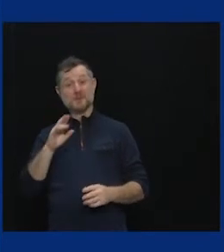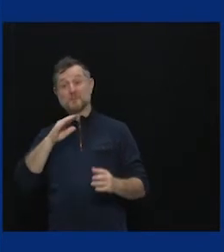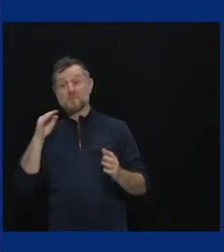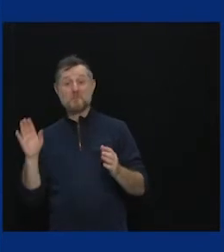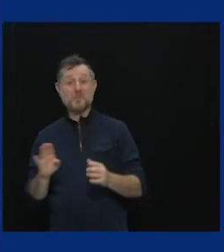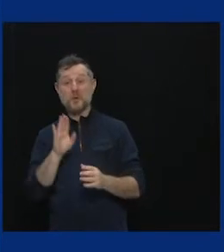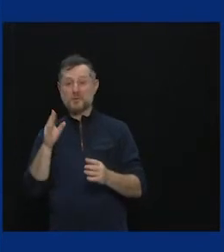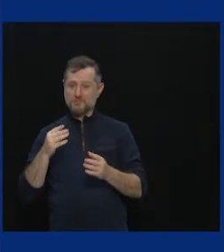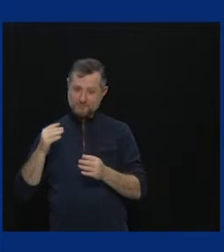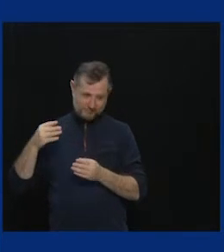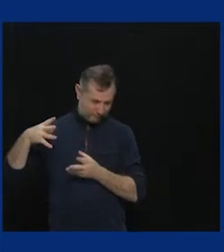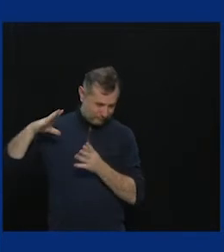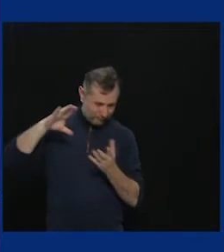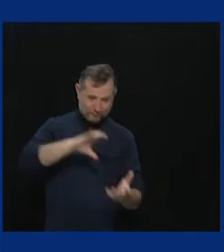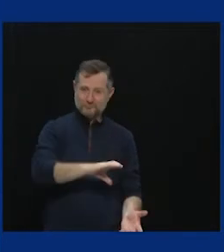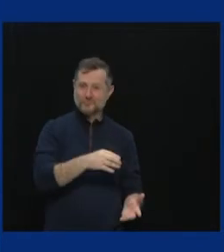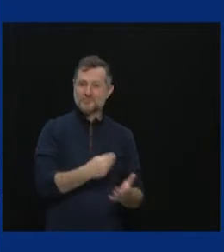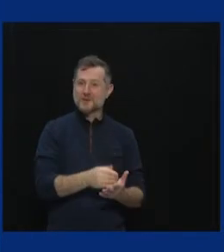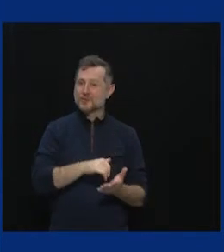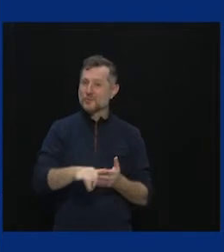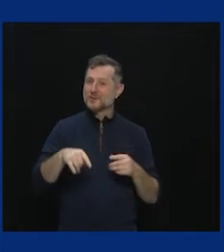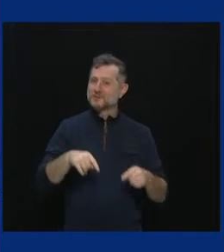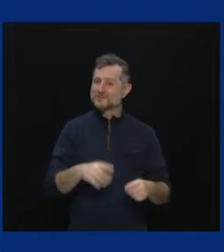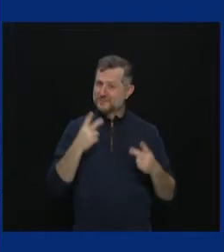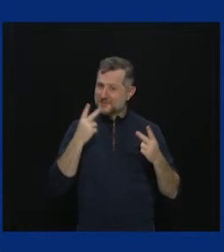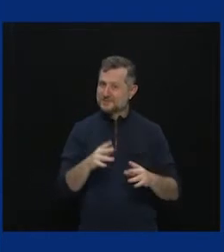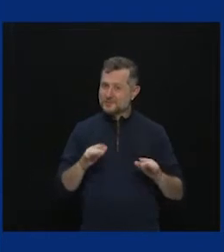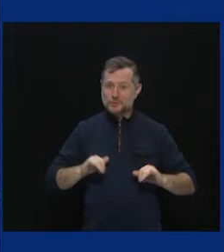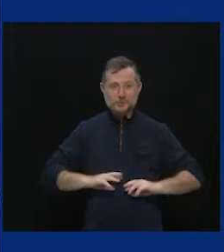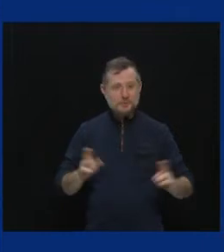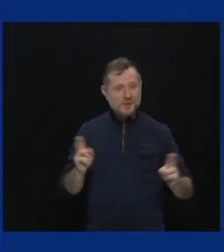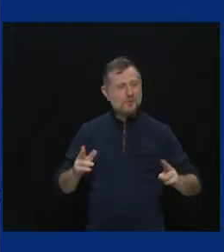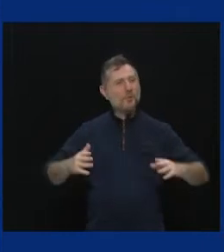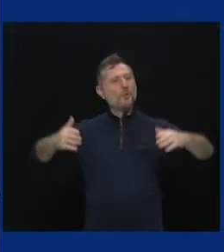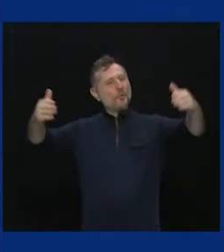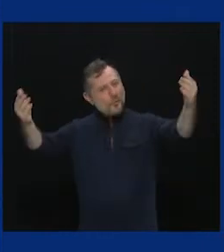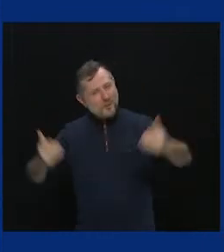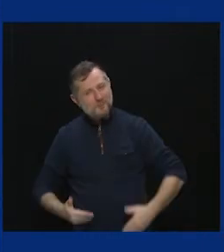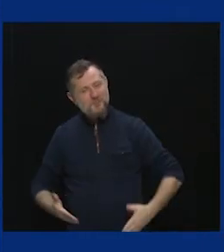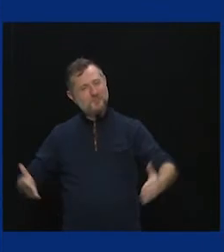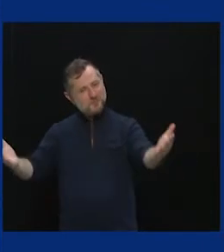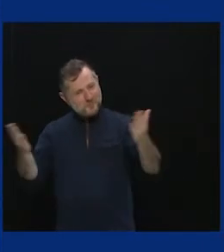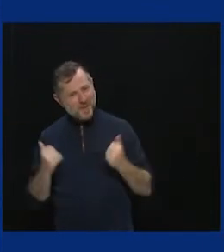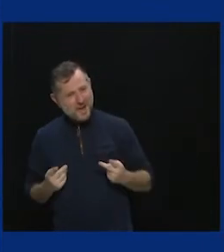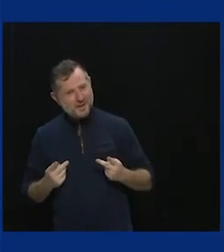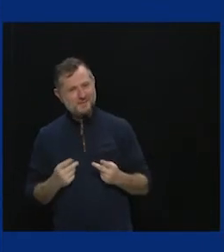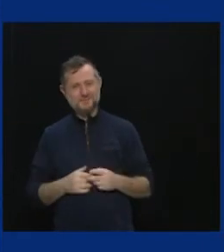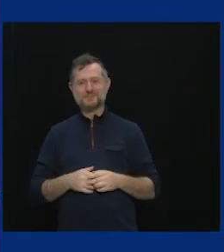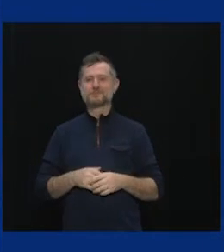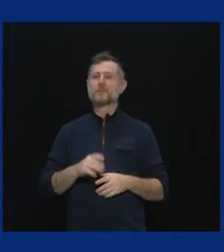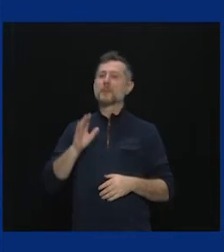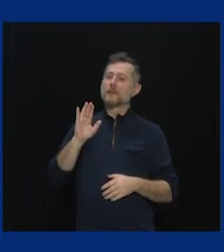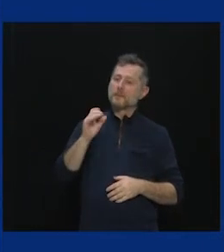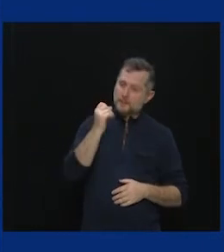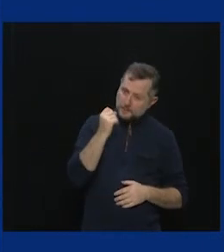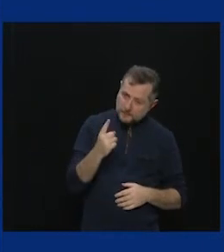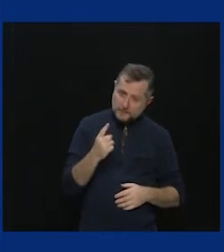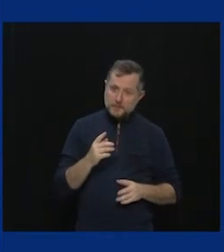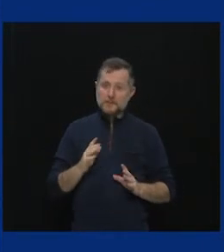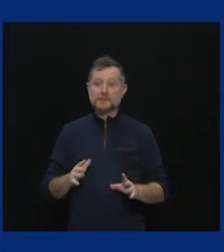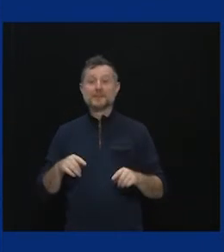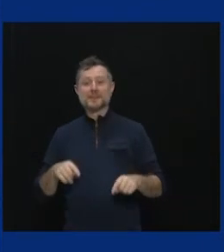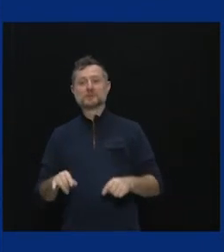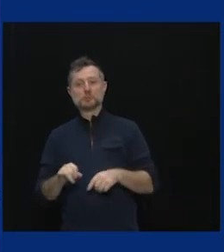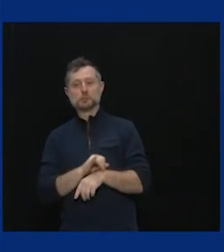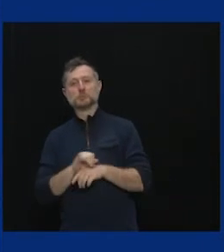how much we are ready to welcome them back. But I want to say how fortunate we are as an industry to